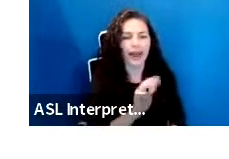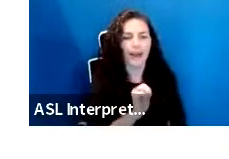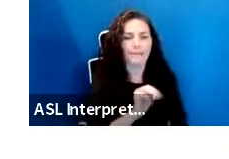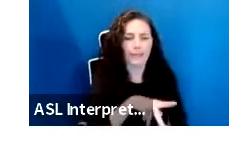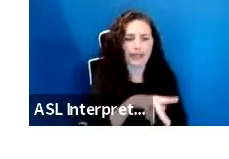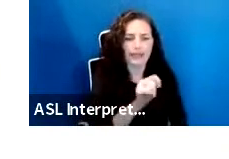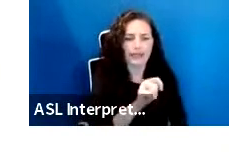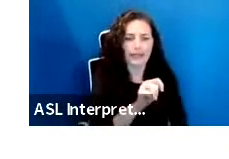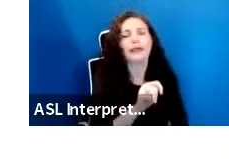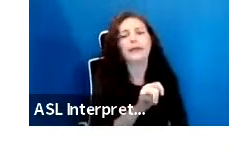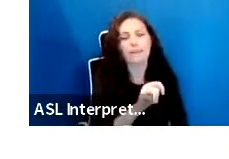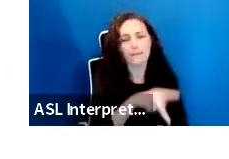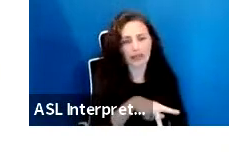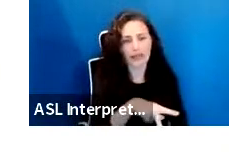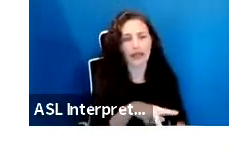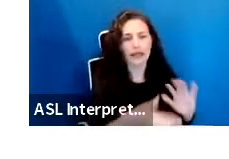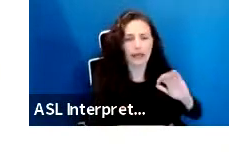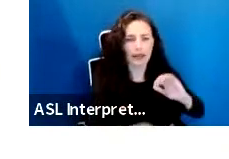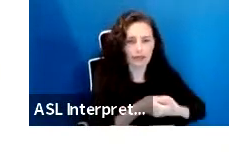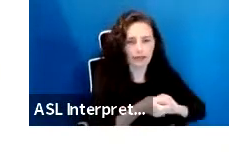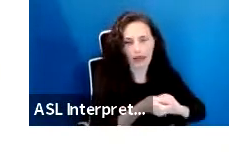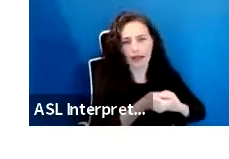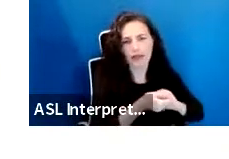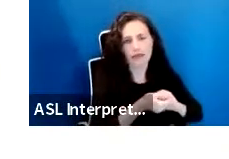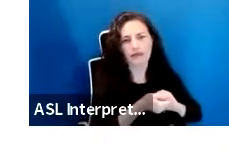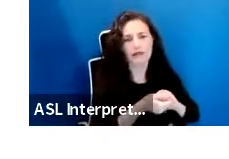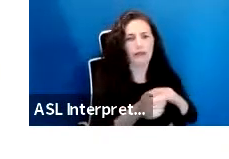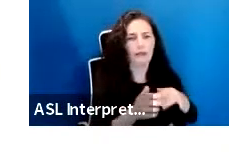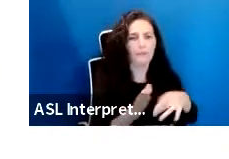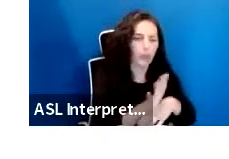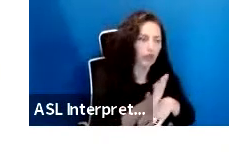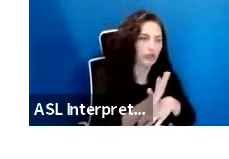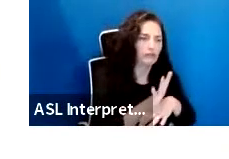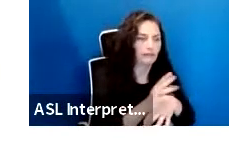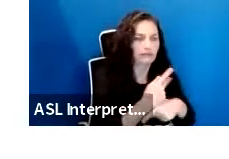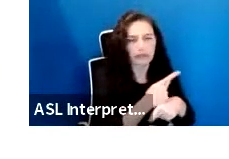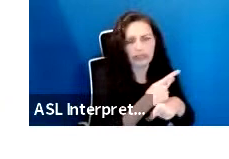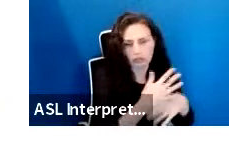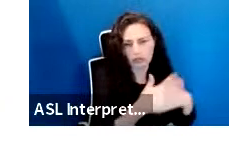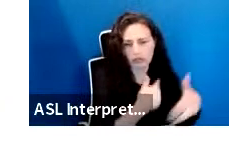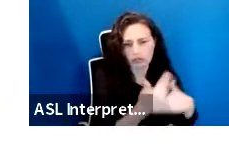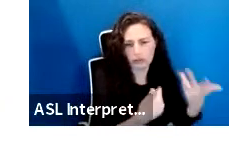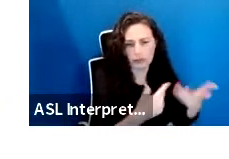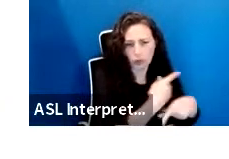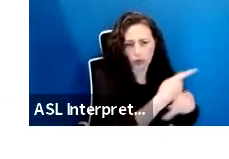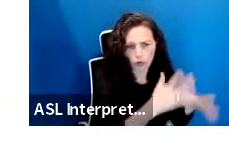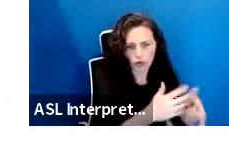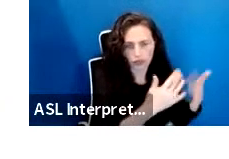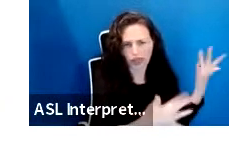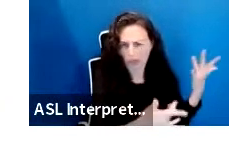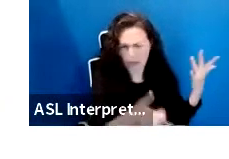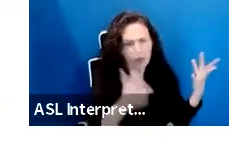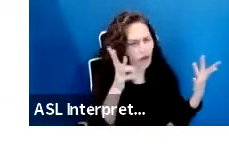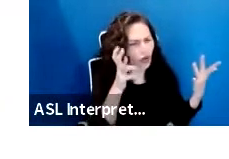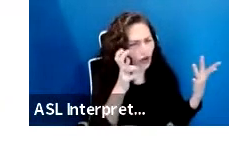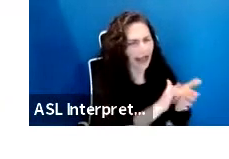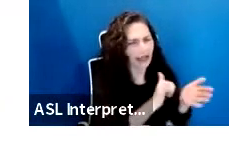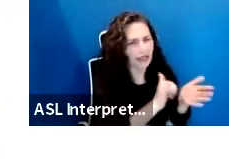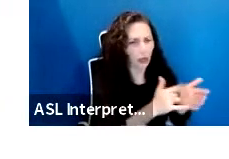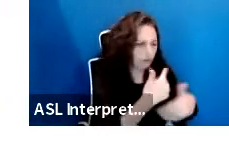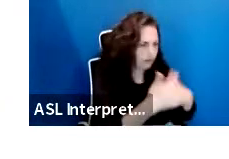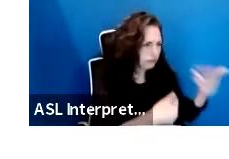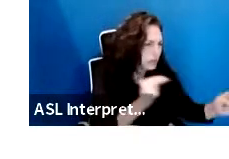of Motion Picture and Television Producers, which consists of a lot of the major studios I'm sure you all have heard of. So we go and we enter